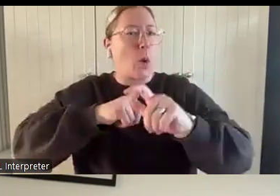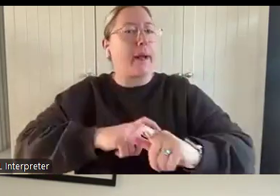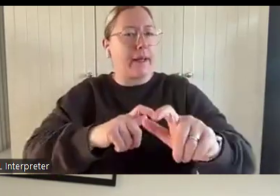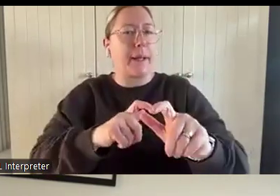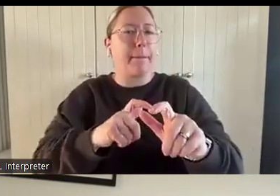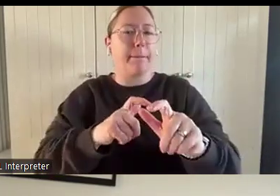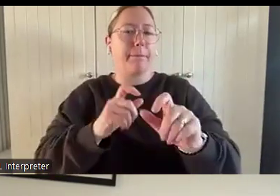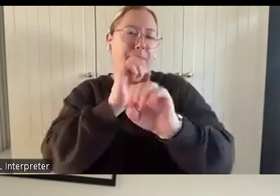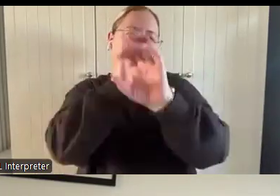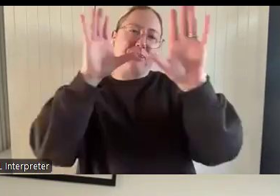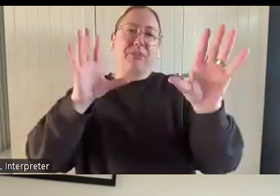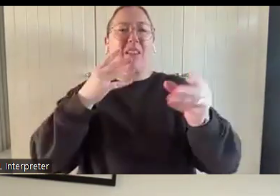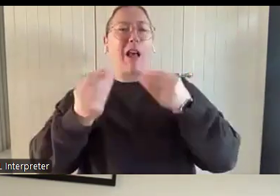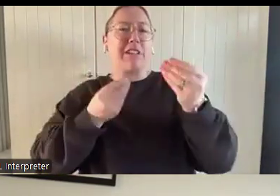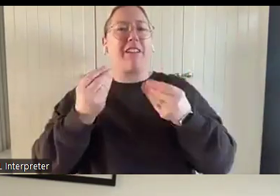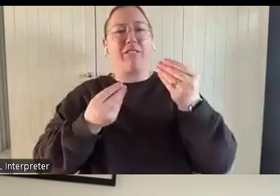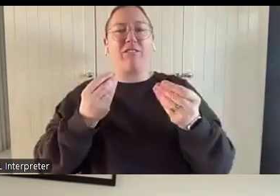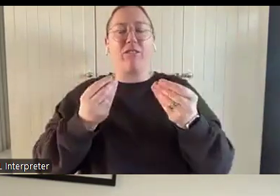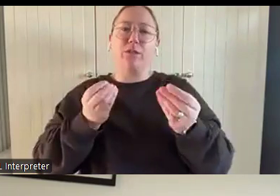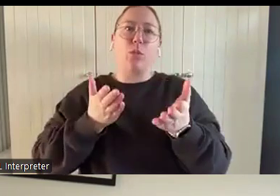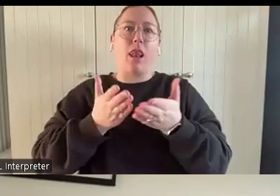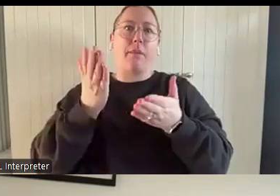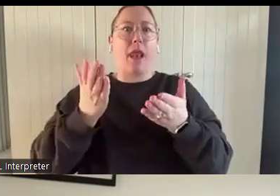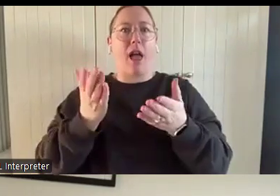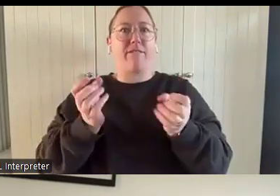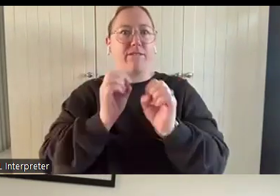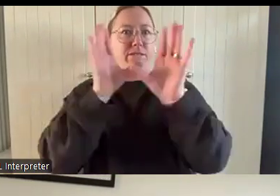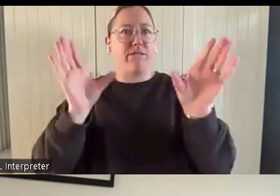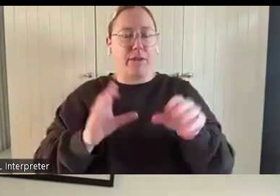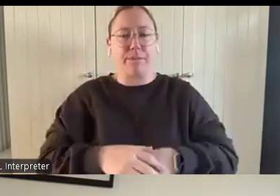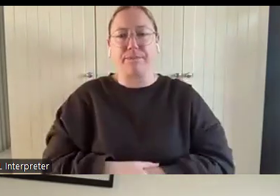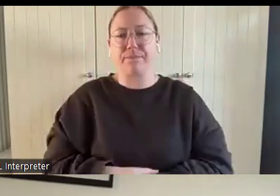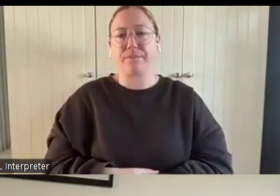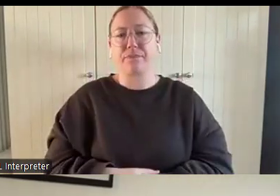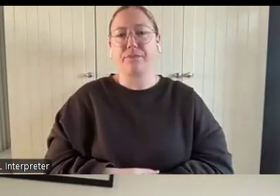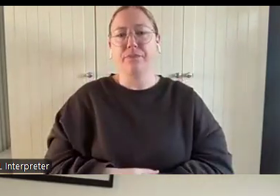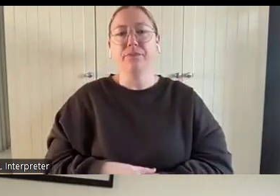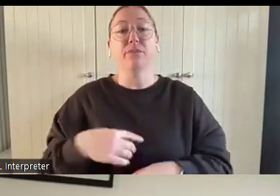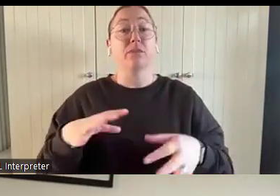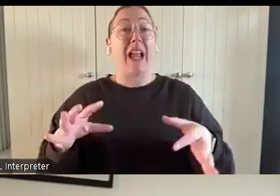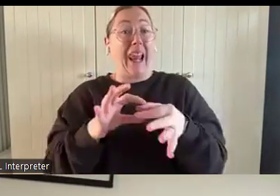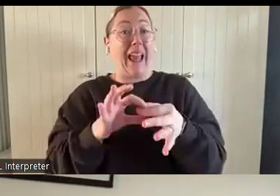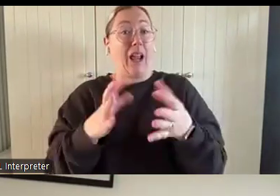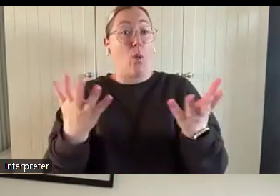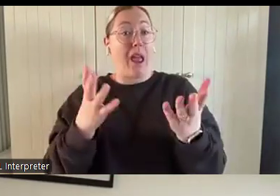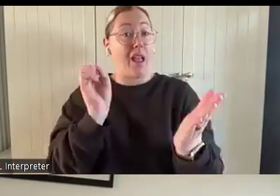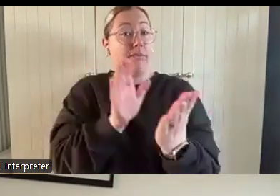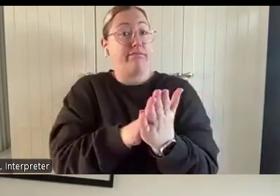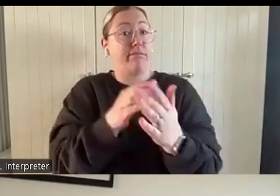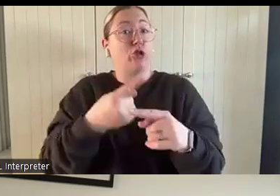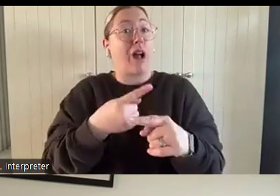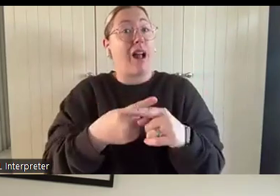life. I will put the link in the chat. If you do want to take a look at the narrative in your own time, you're very welcome to do